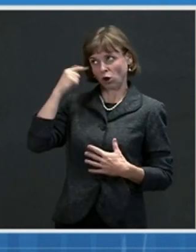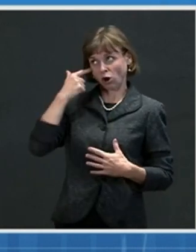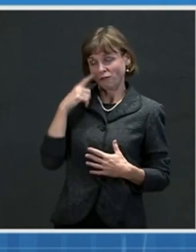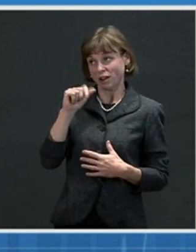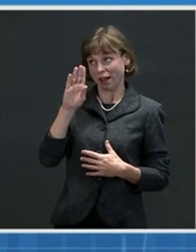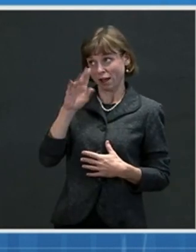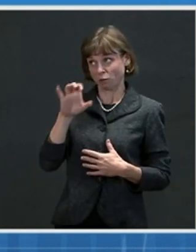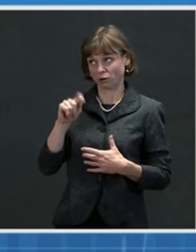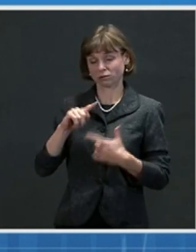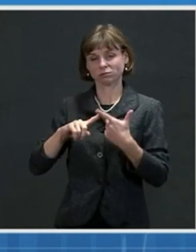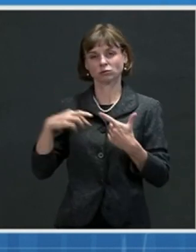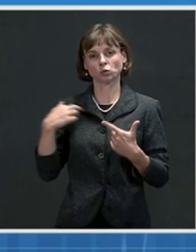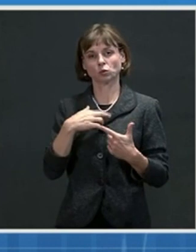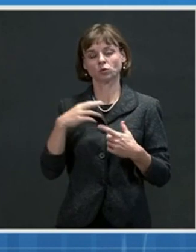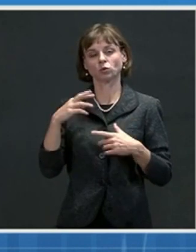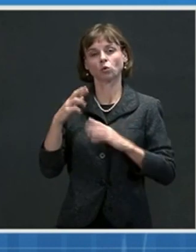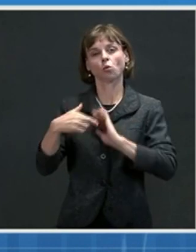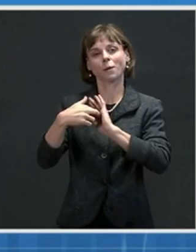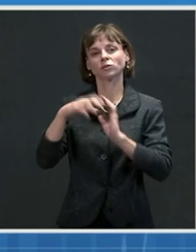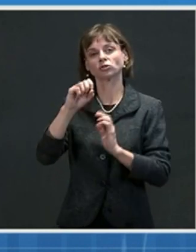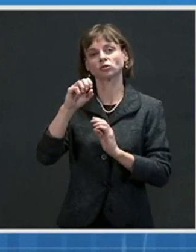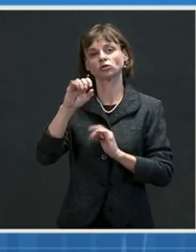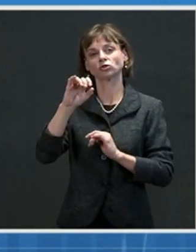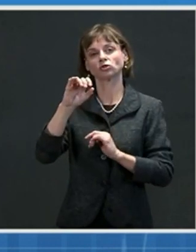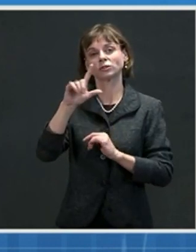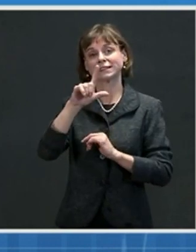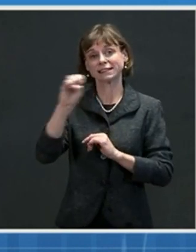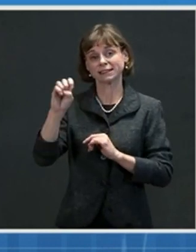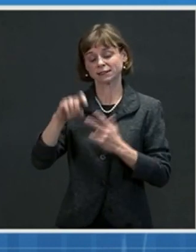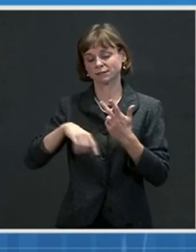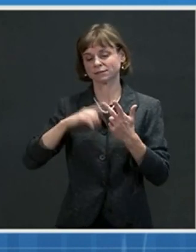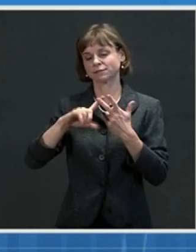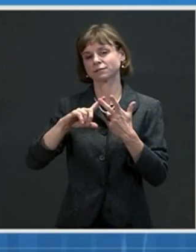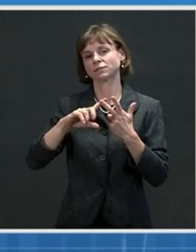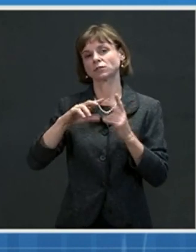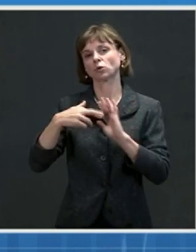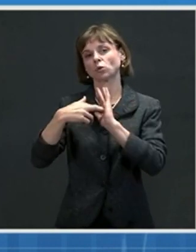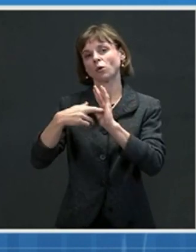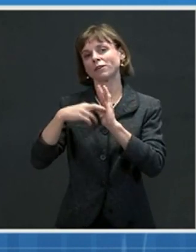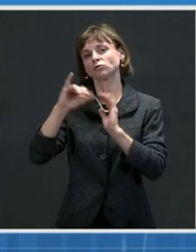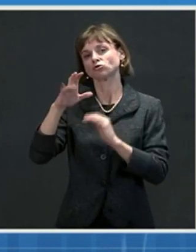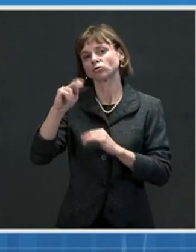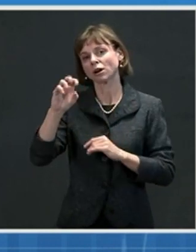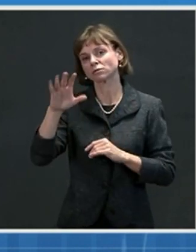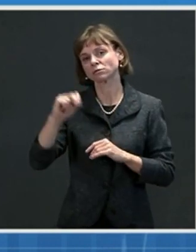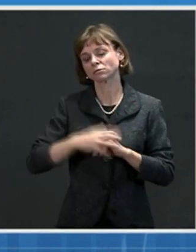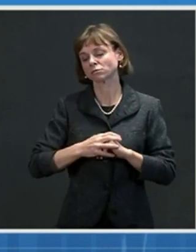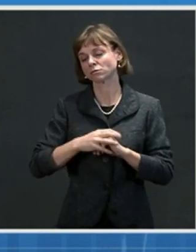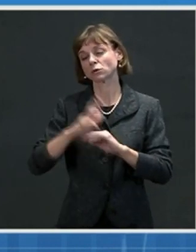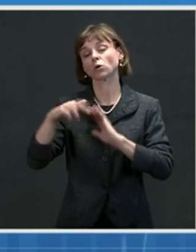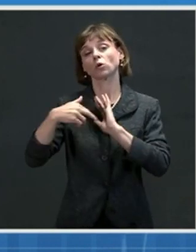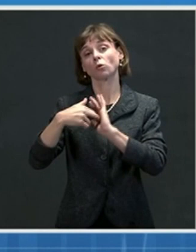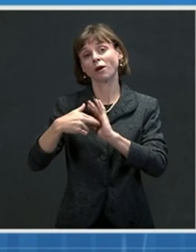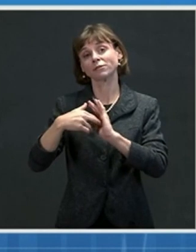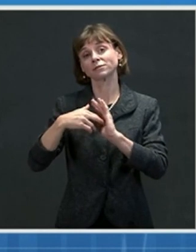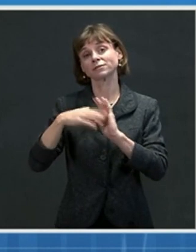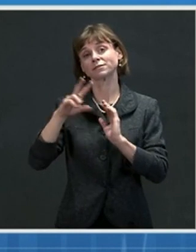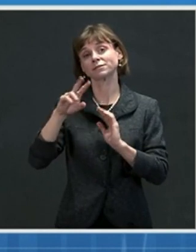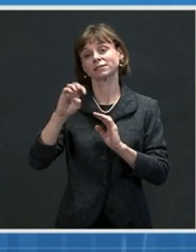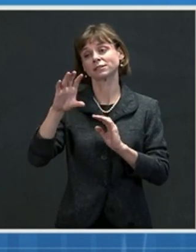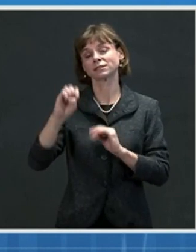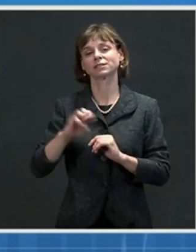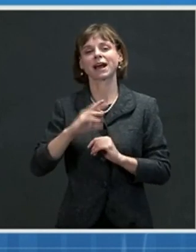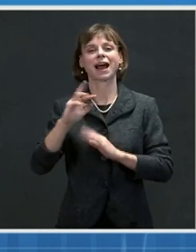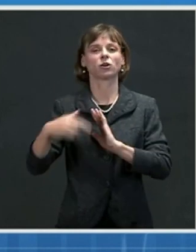Sheila Jackson-Lee, Representative Eddie Bernice Johnson, Representative Mark V.C., and Representative